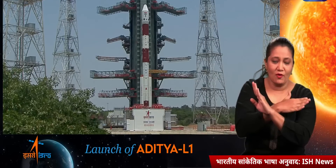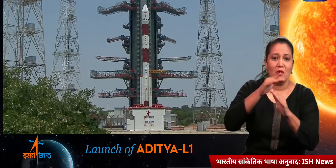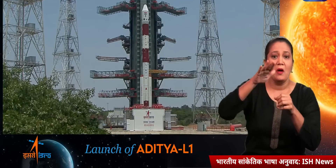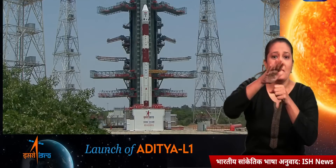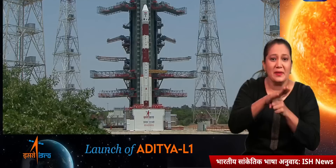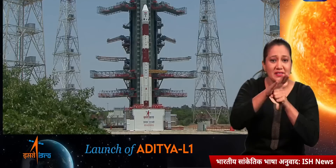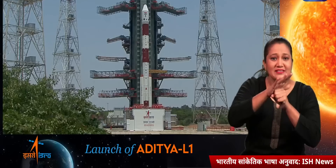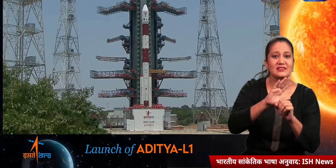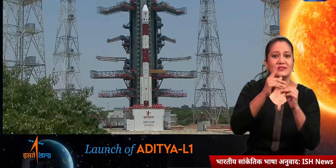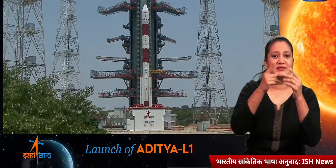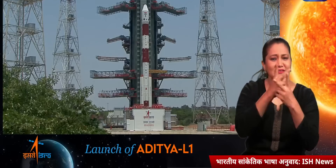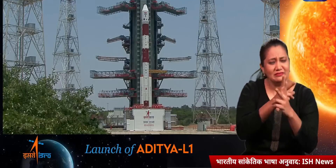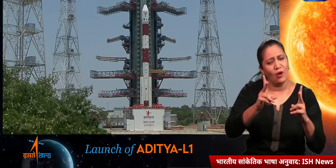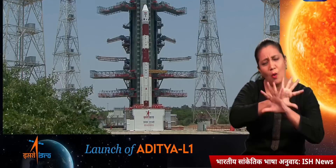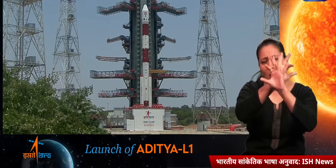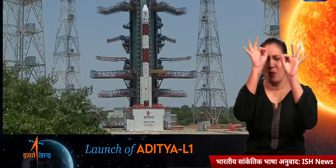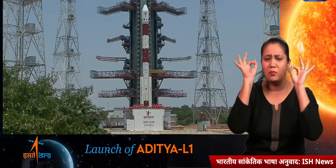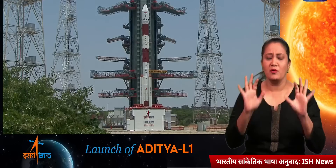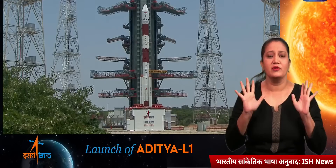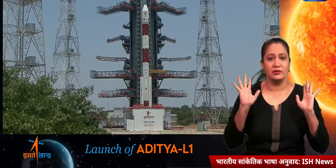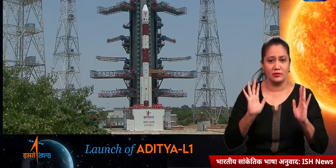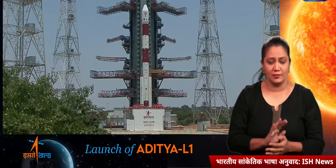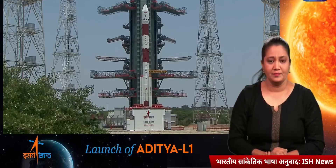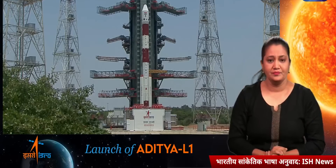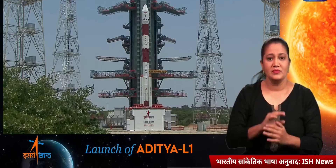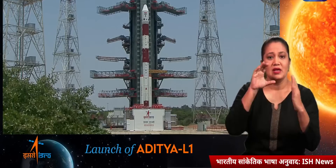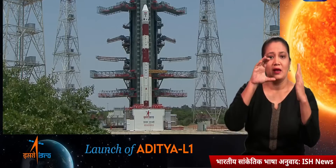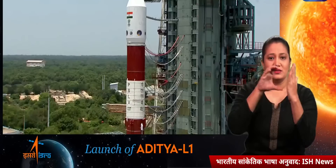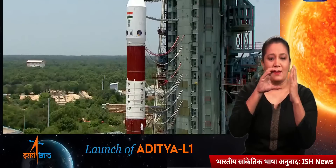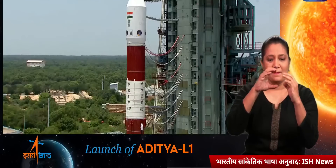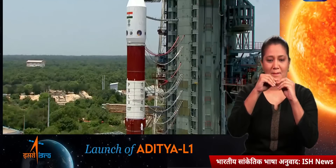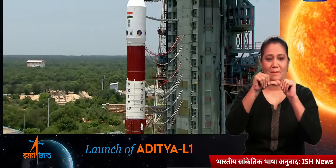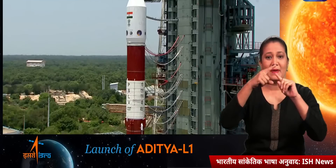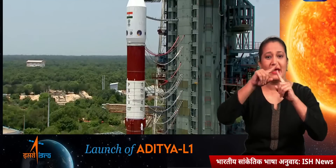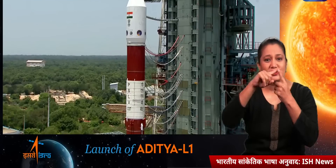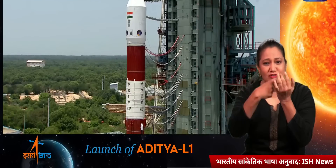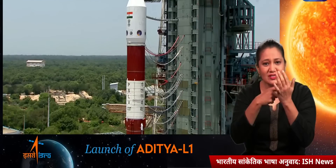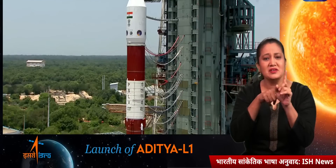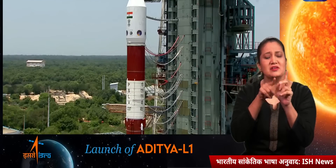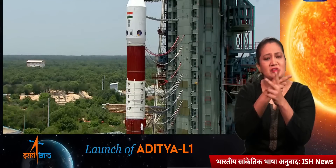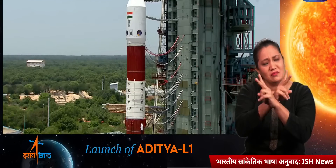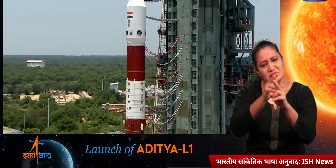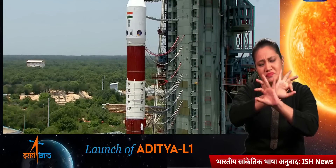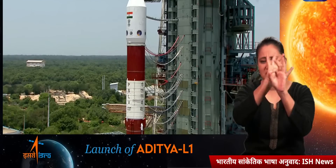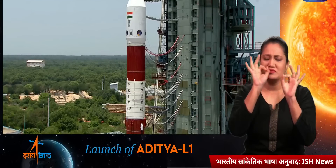levels. The onboard batteries have been charged.